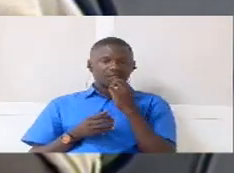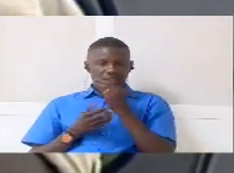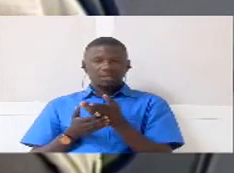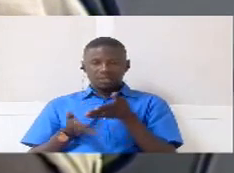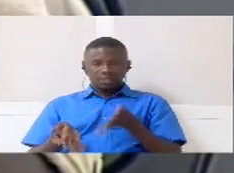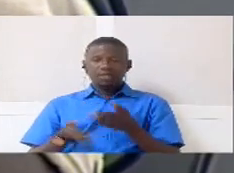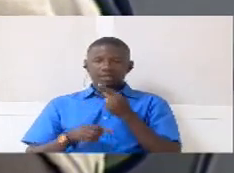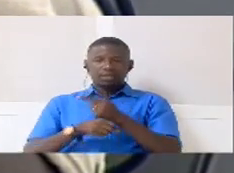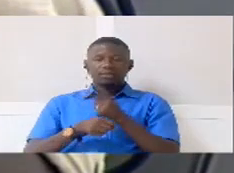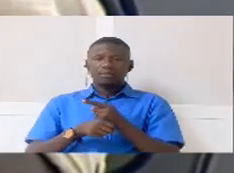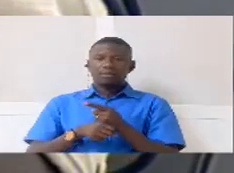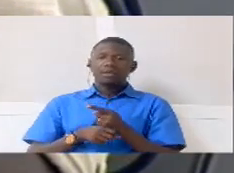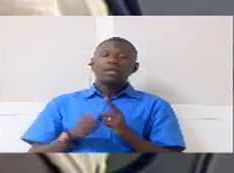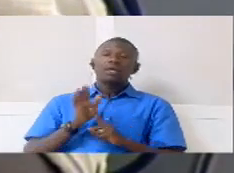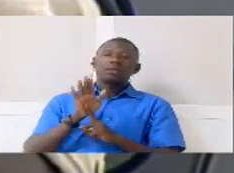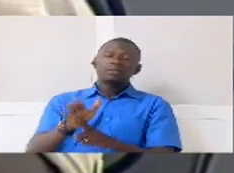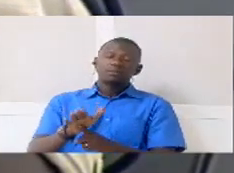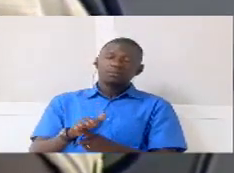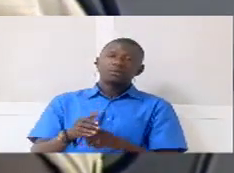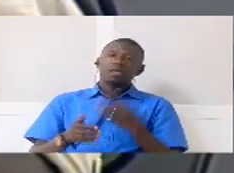the Gambia, if you are